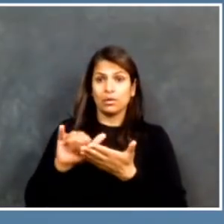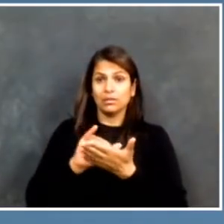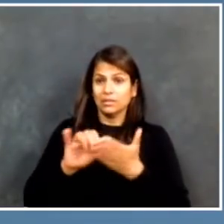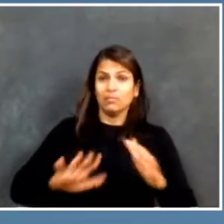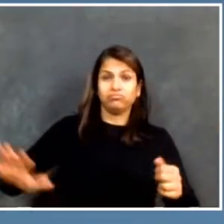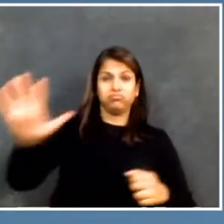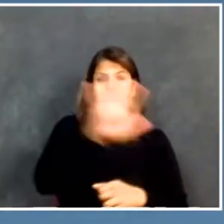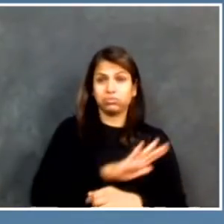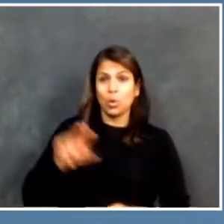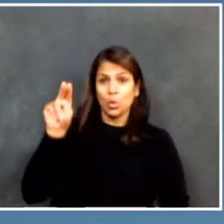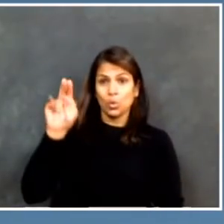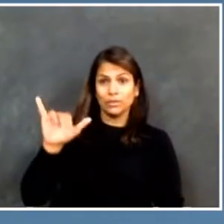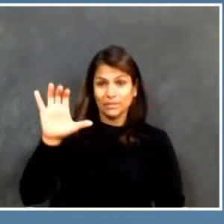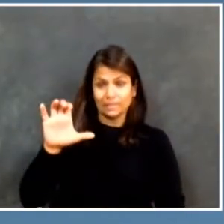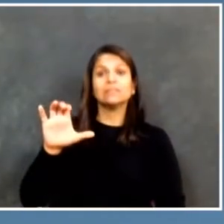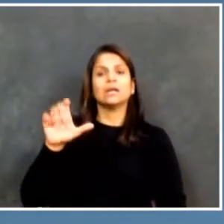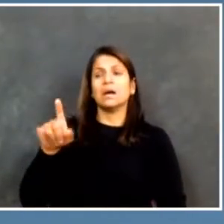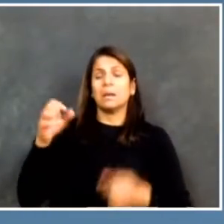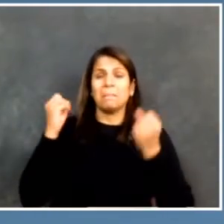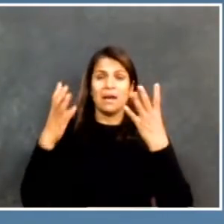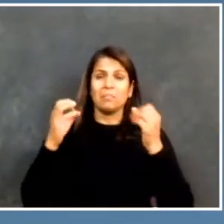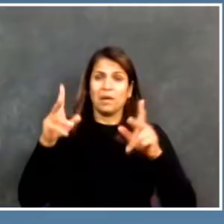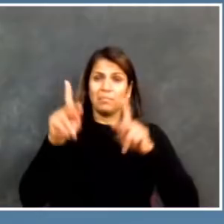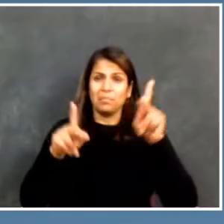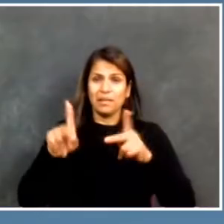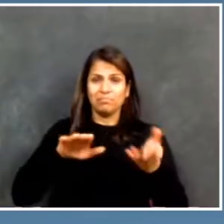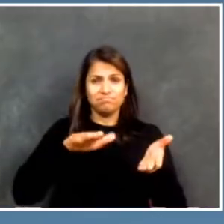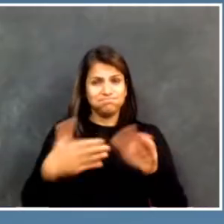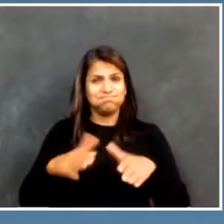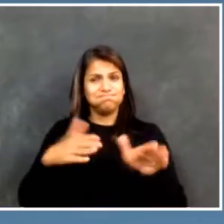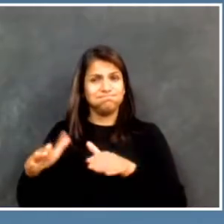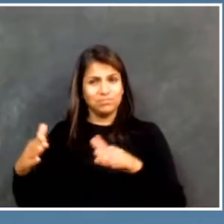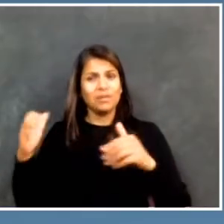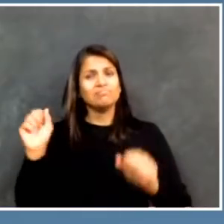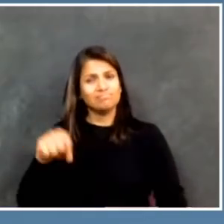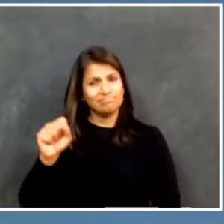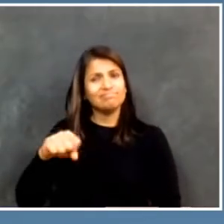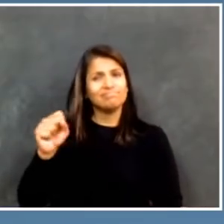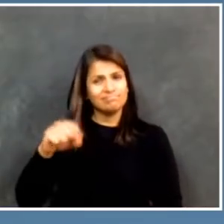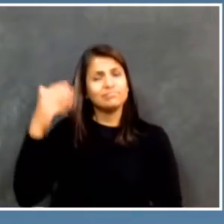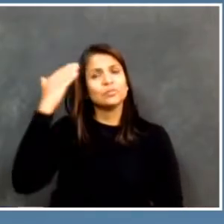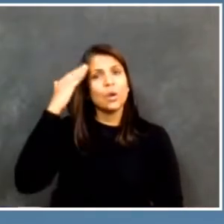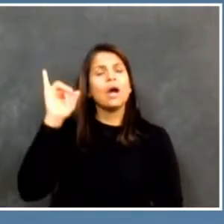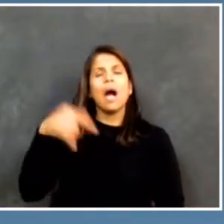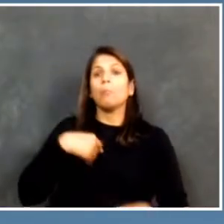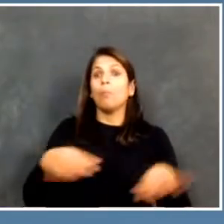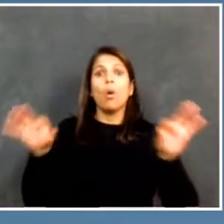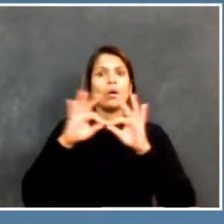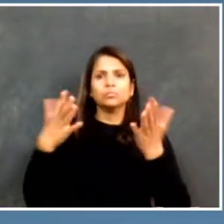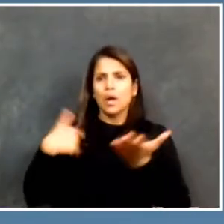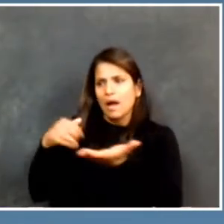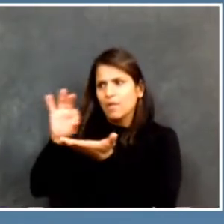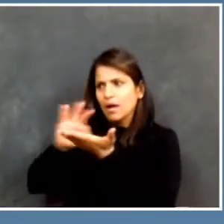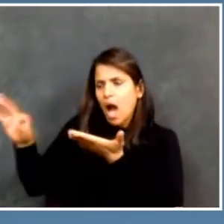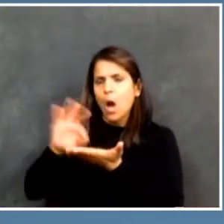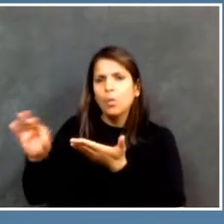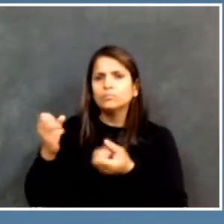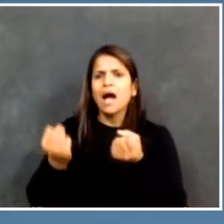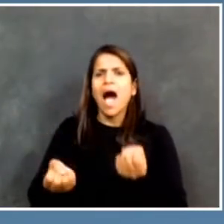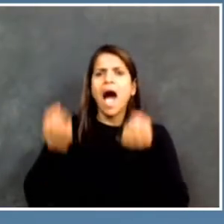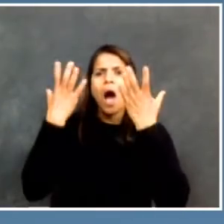sure every New Yorker is counted who has been taken by this vicious virus. And so